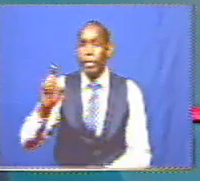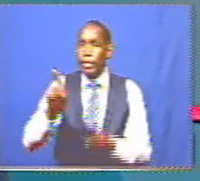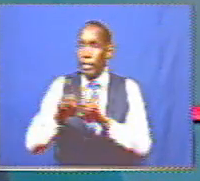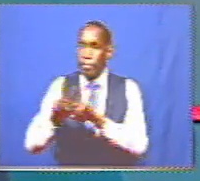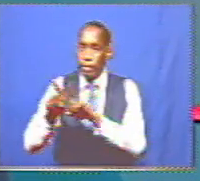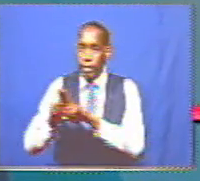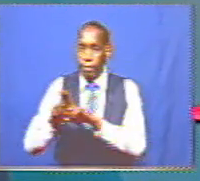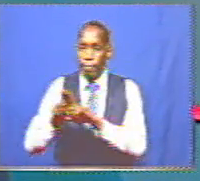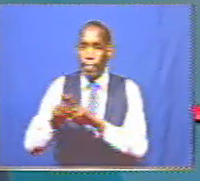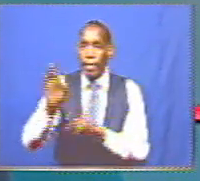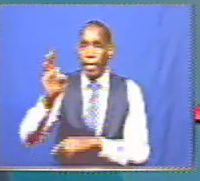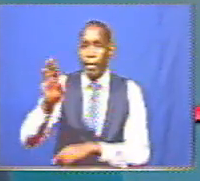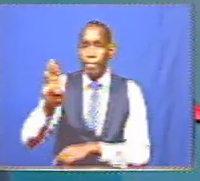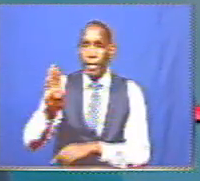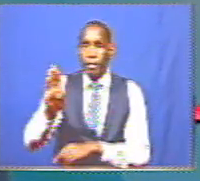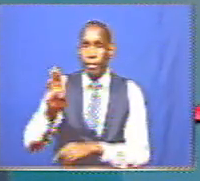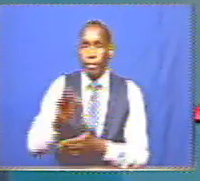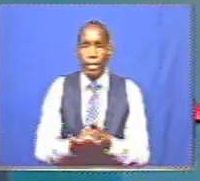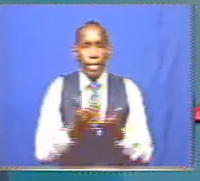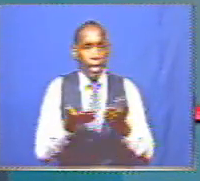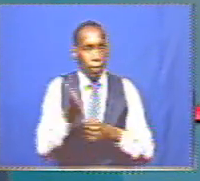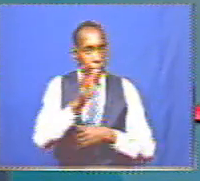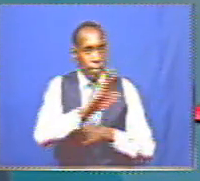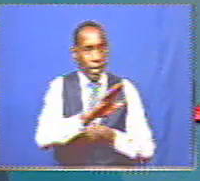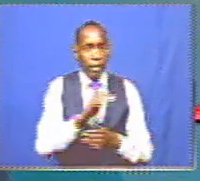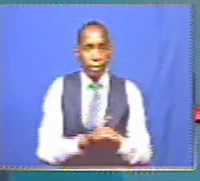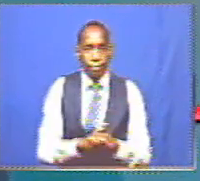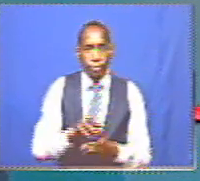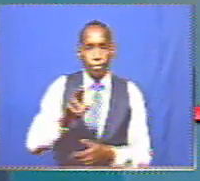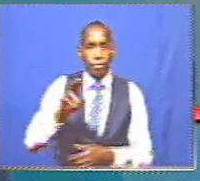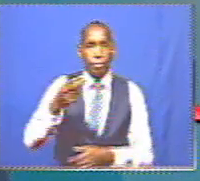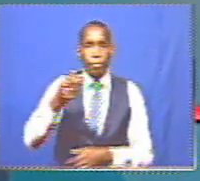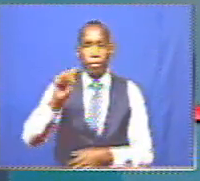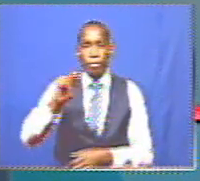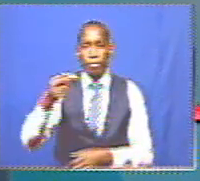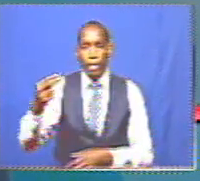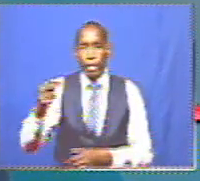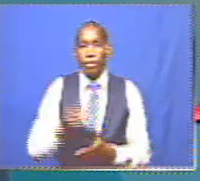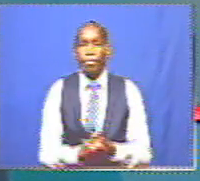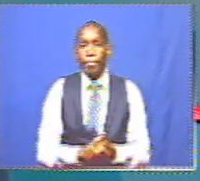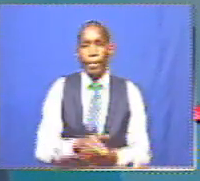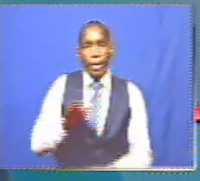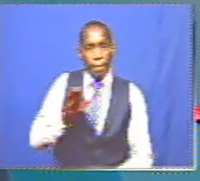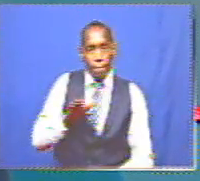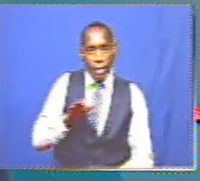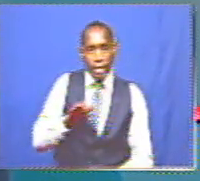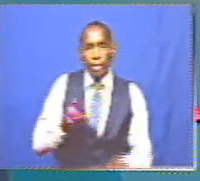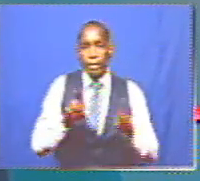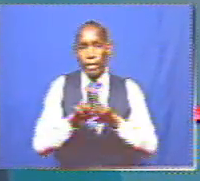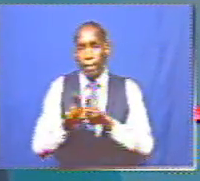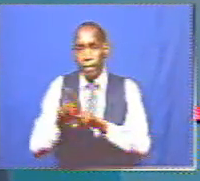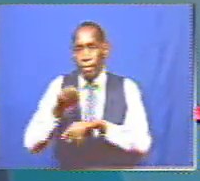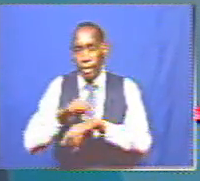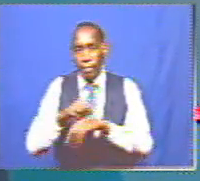1 on Facebook. Getting back to you, Anna Nyokabi, you are a mother. At the same time,